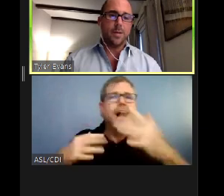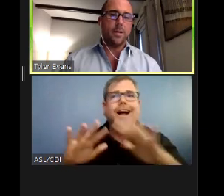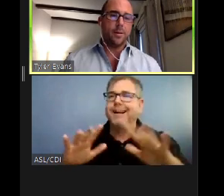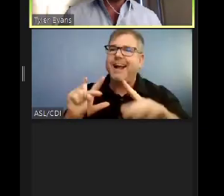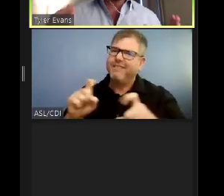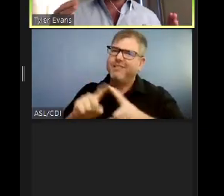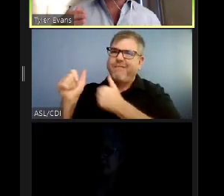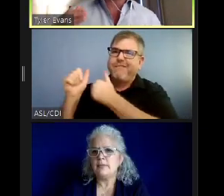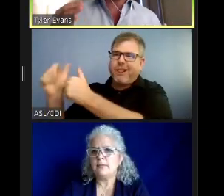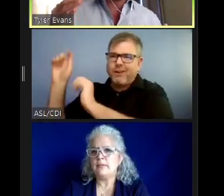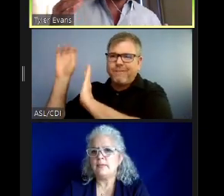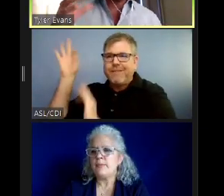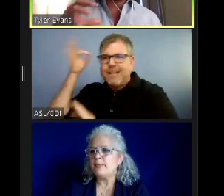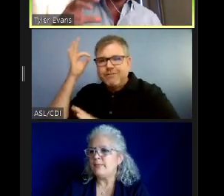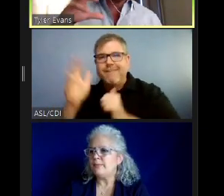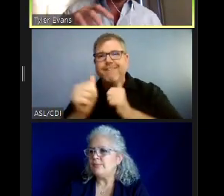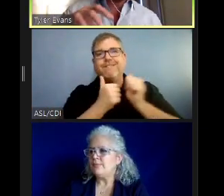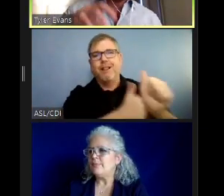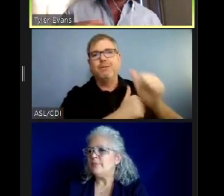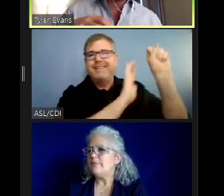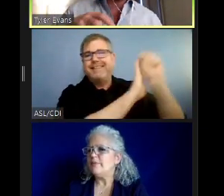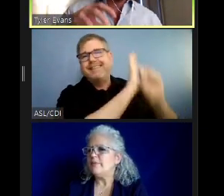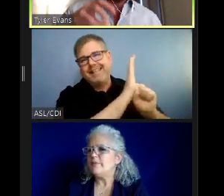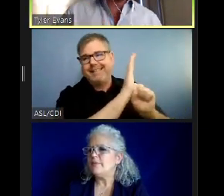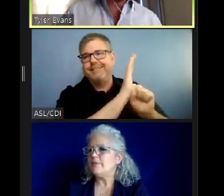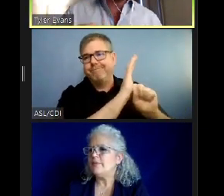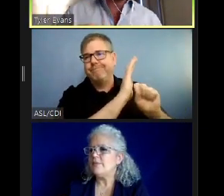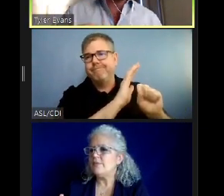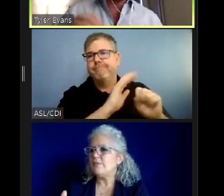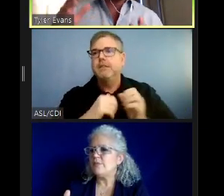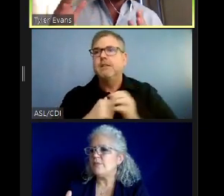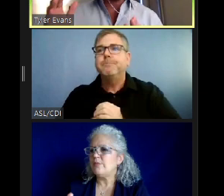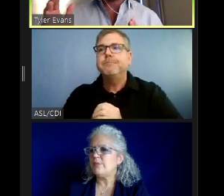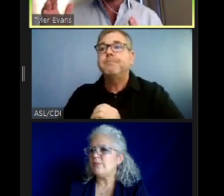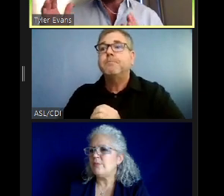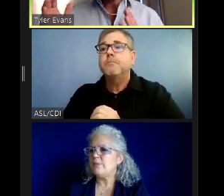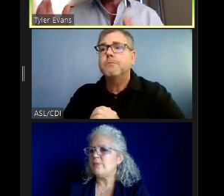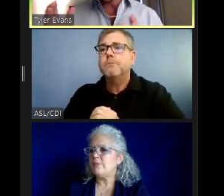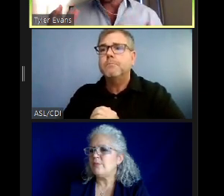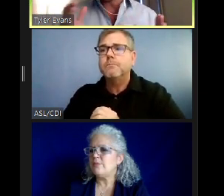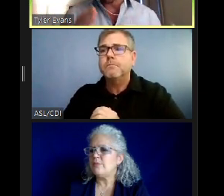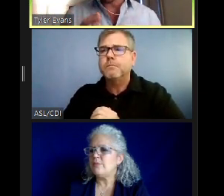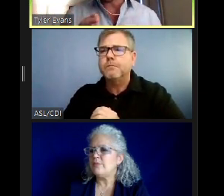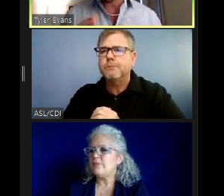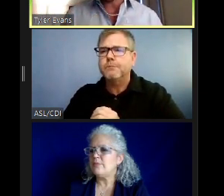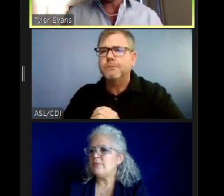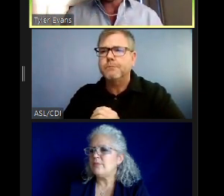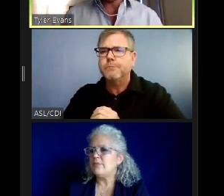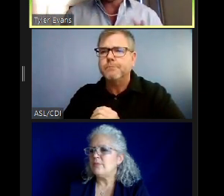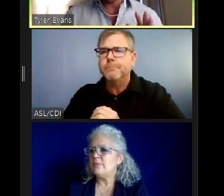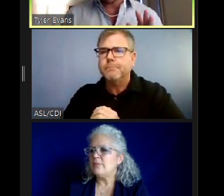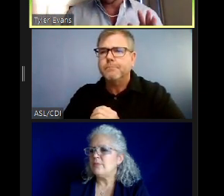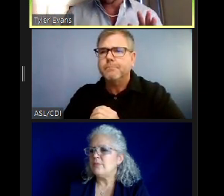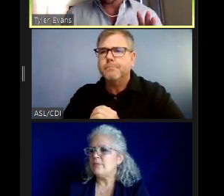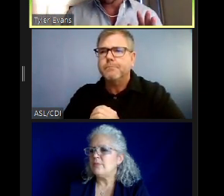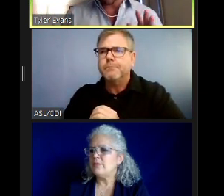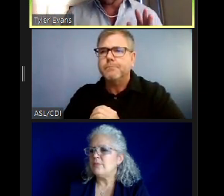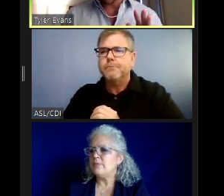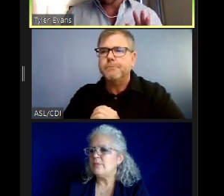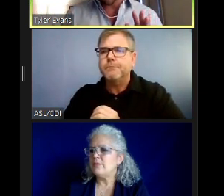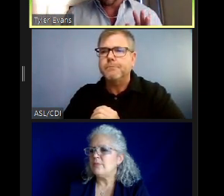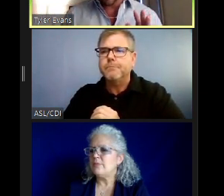So in terms of how it works in the state, there are 4 different buckets, basically, in terms